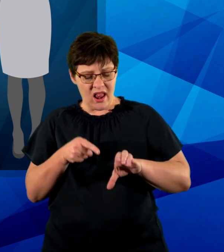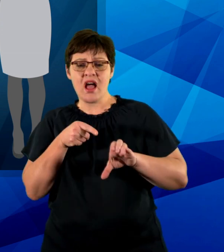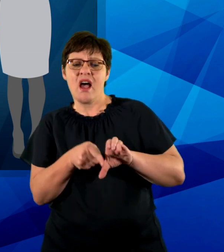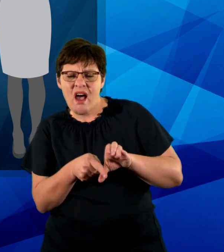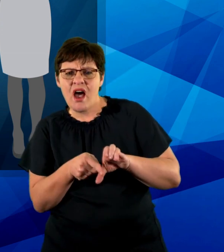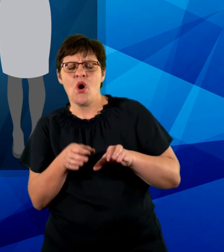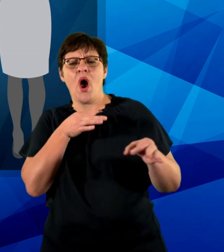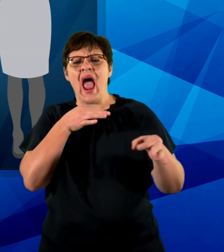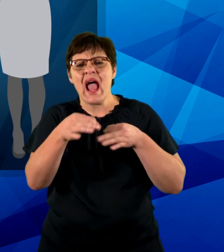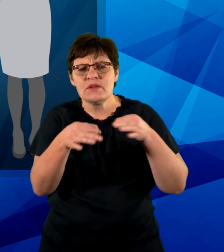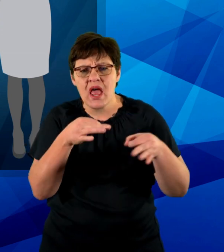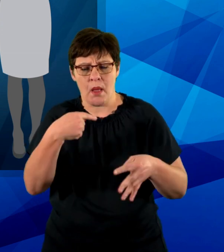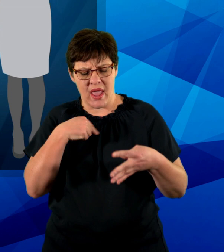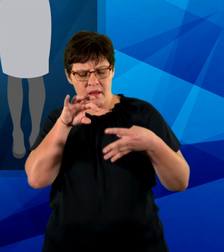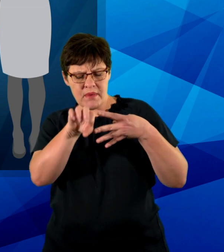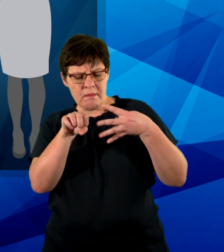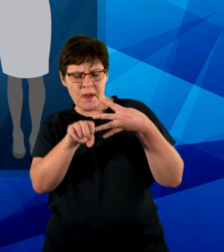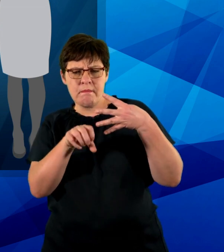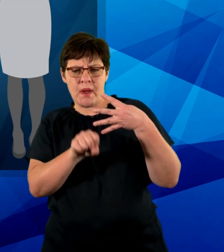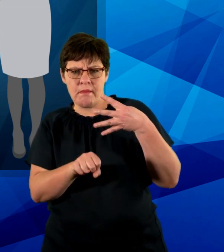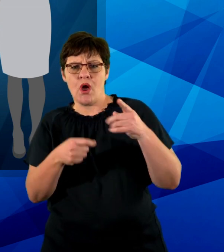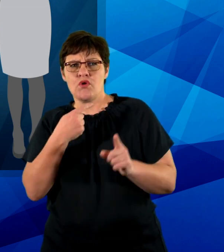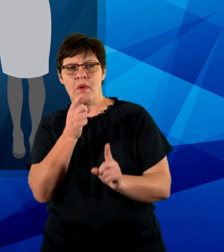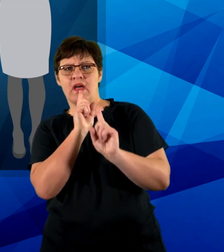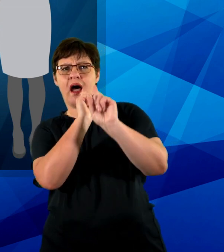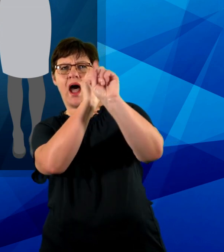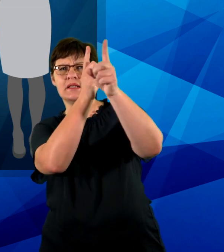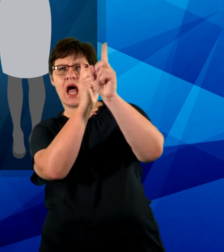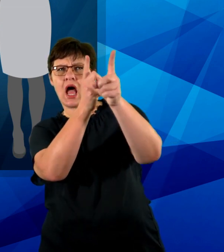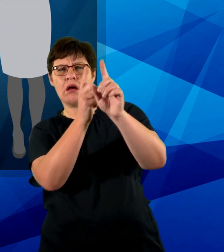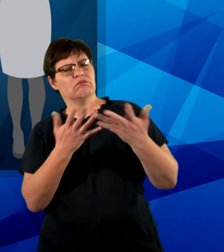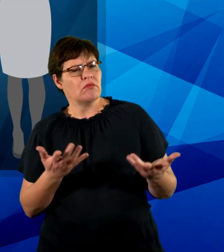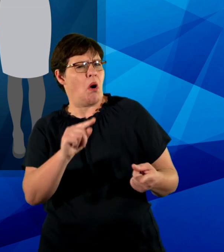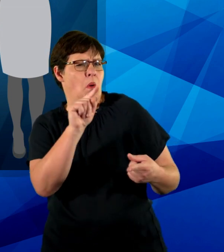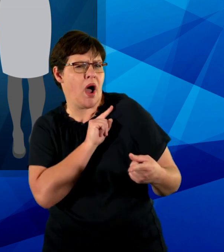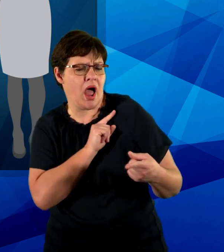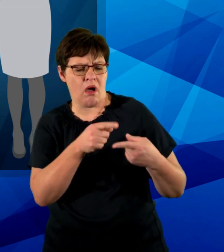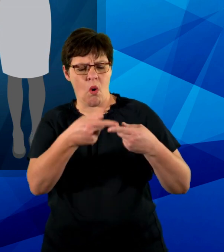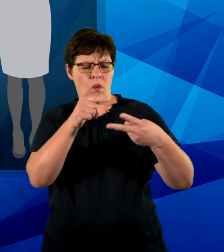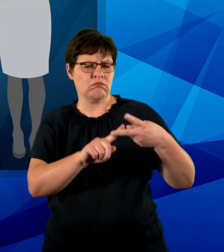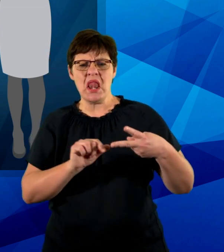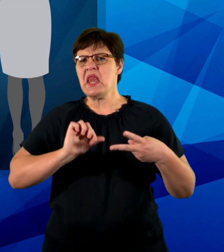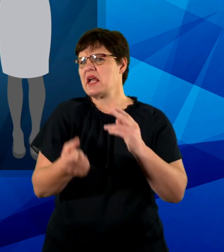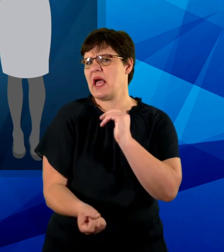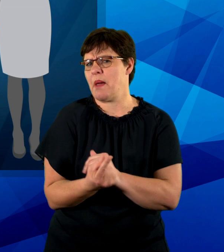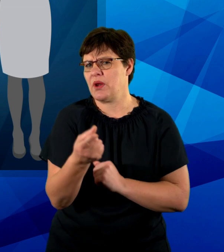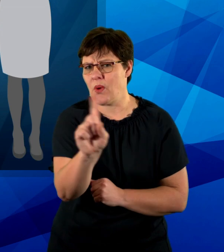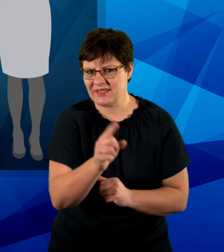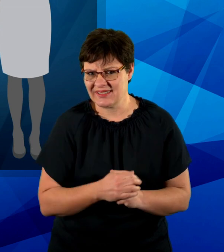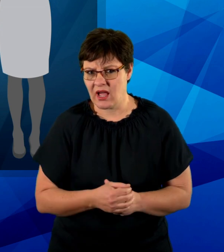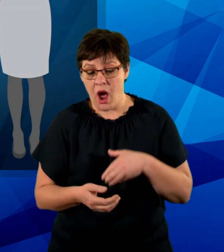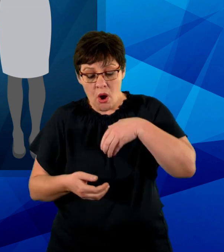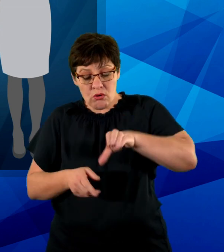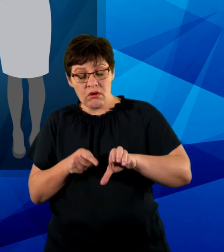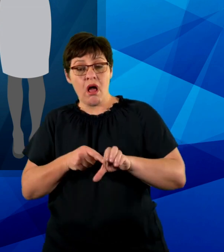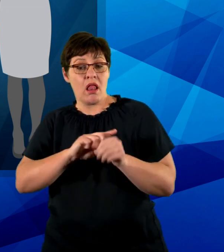the significance of your findings by answering the questions, "So what?" or "What next?" Remember, the